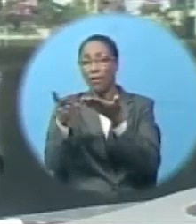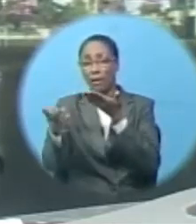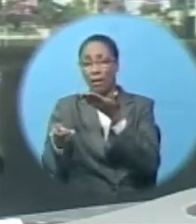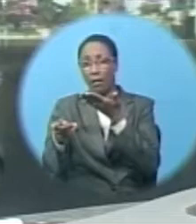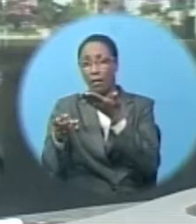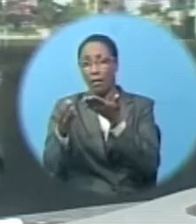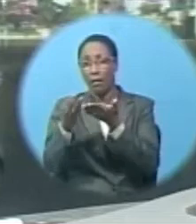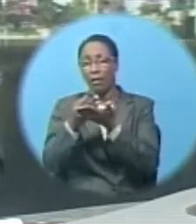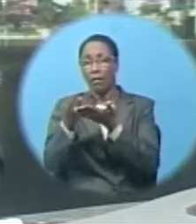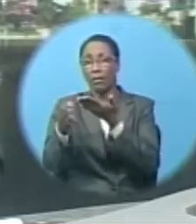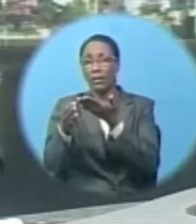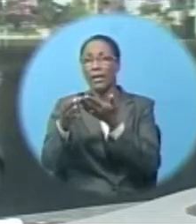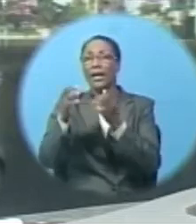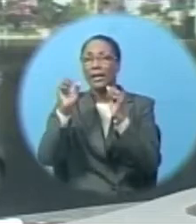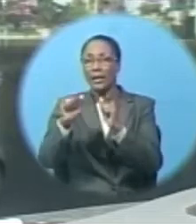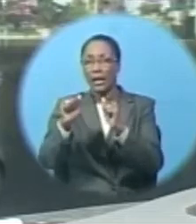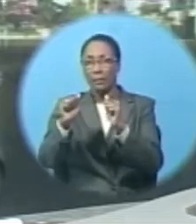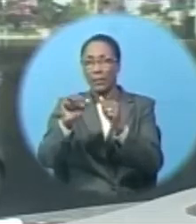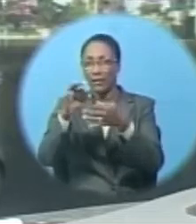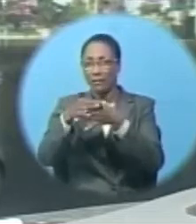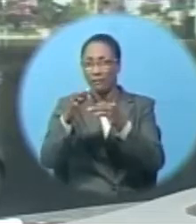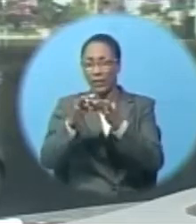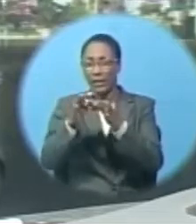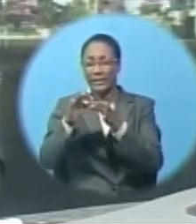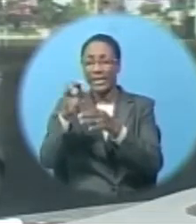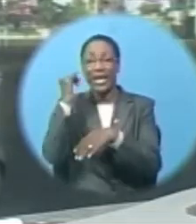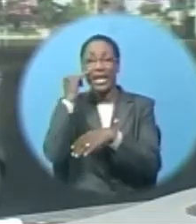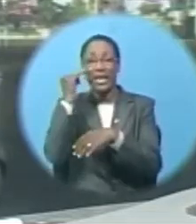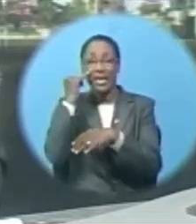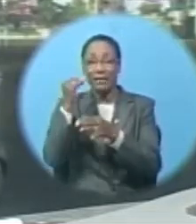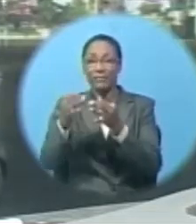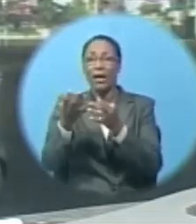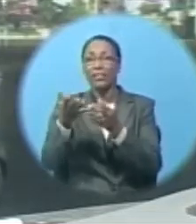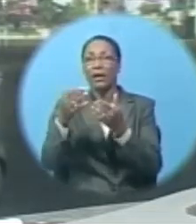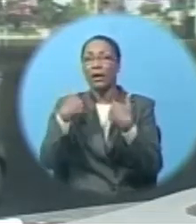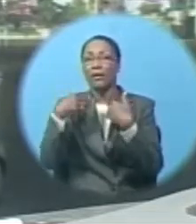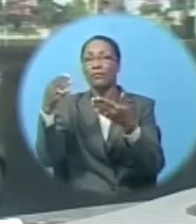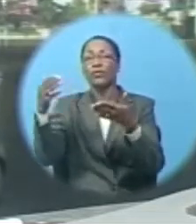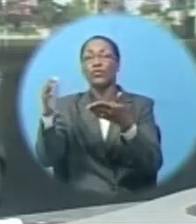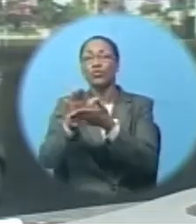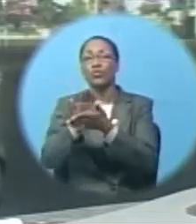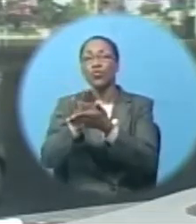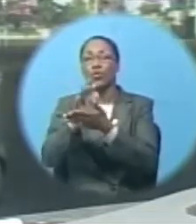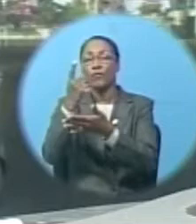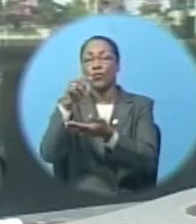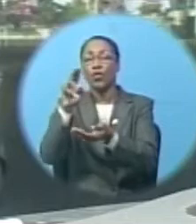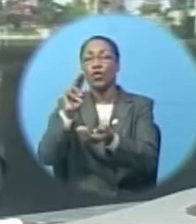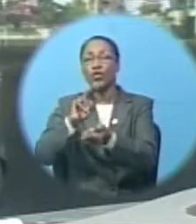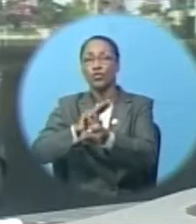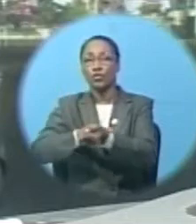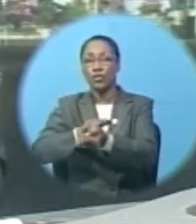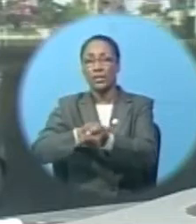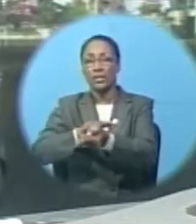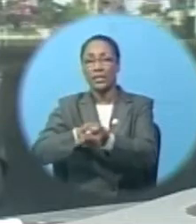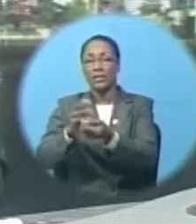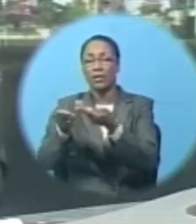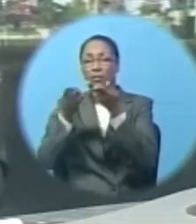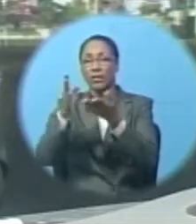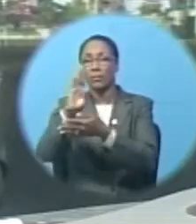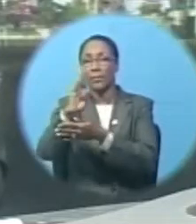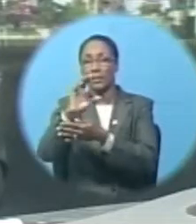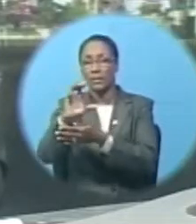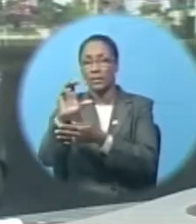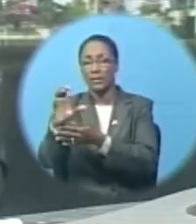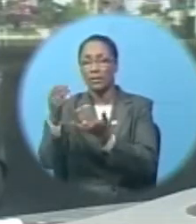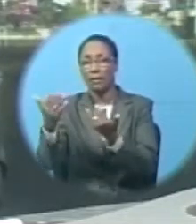right resources are put in place, starting with a school. The nursing program is now being offered by the Barbados Community